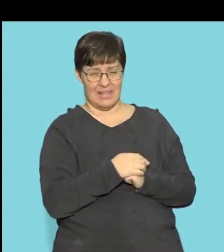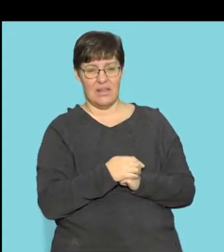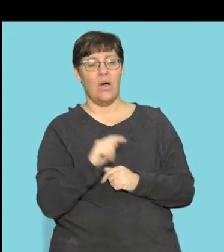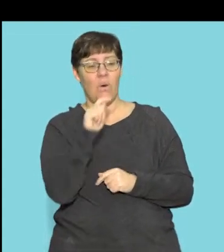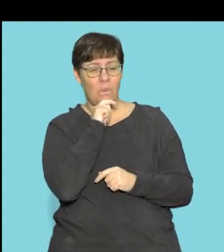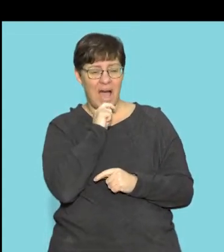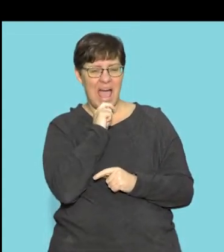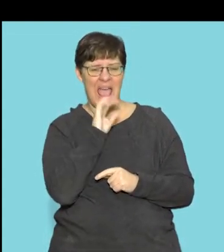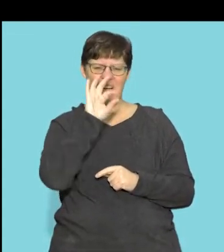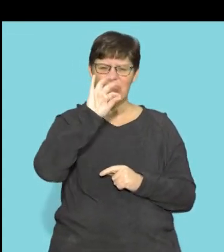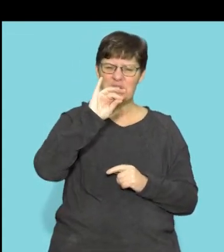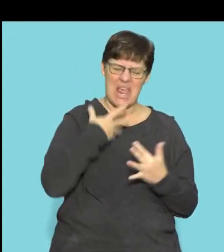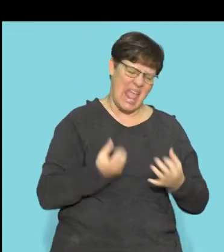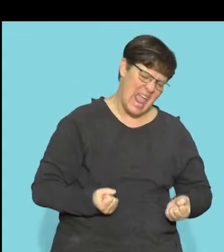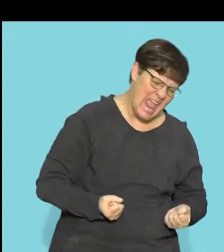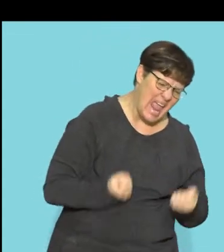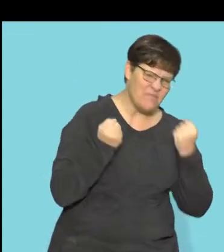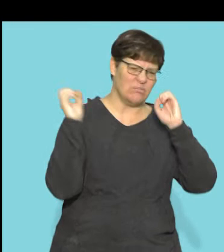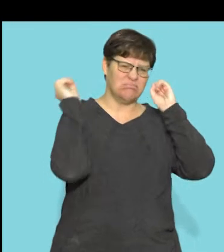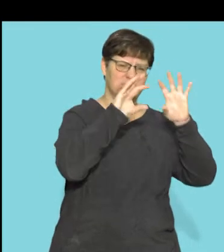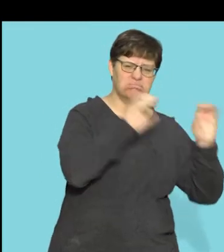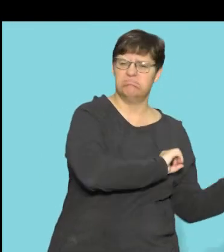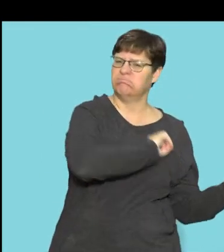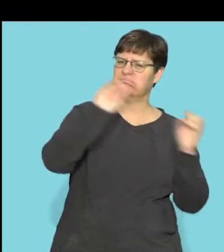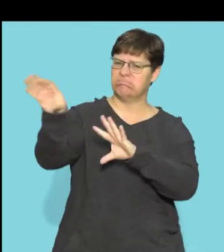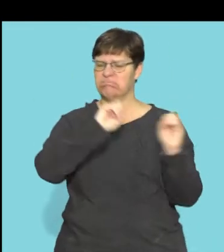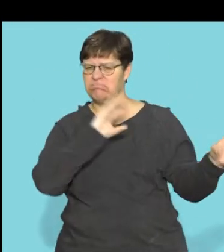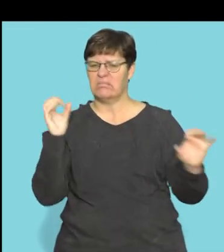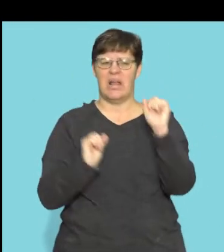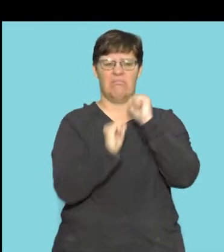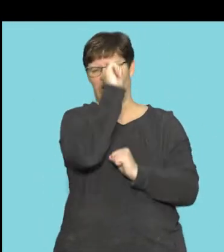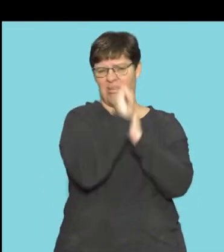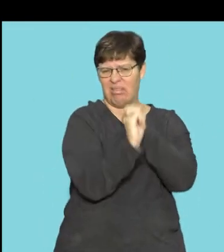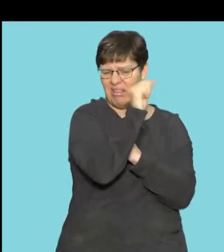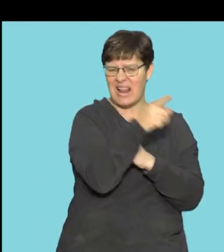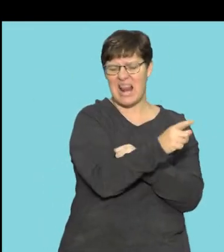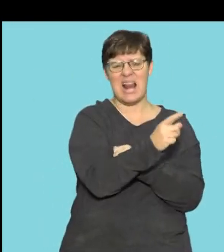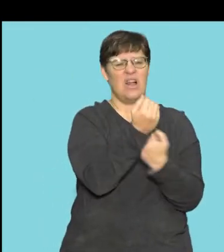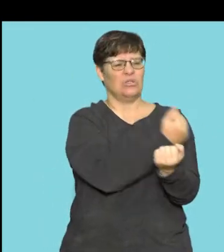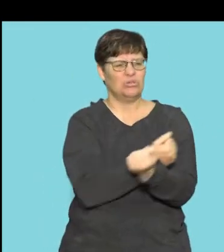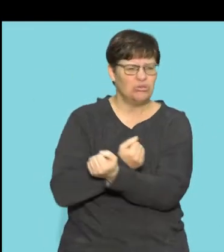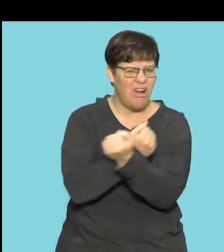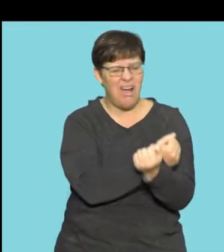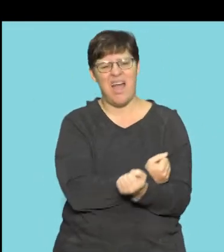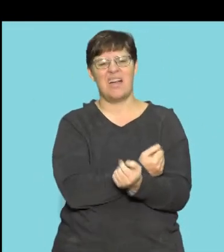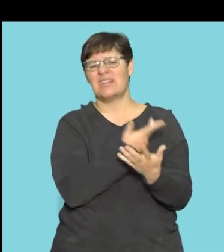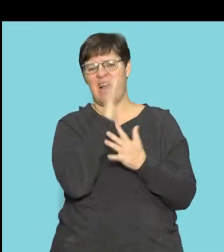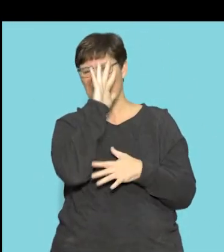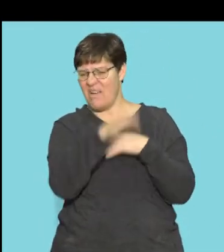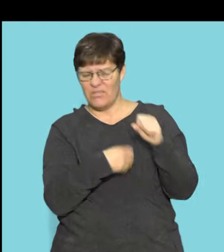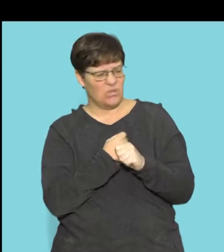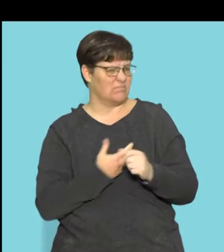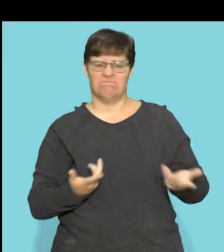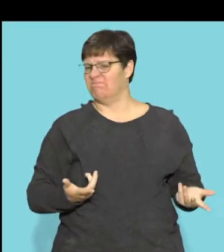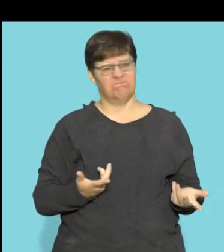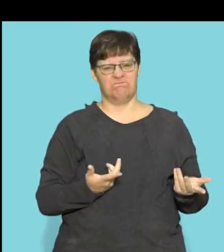because you use it for goods that are heavy, so the mechanical part of the truck will be jeopardized after